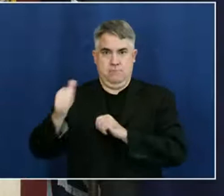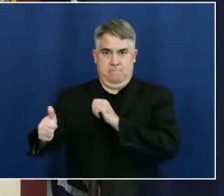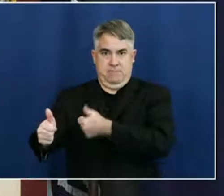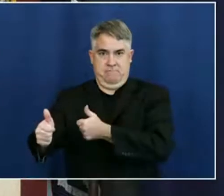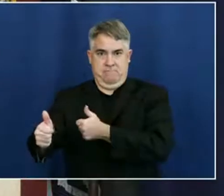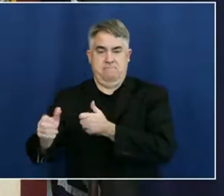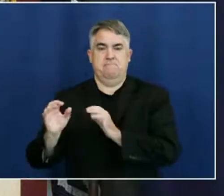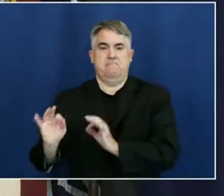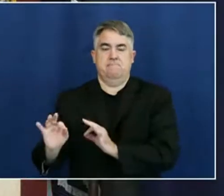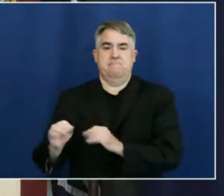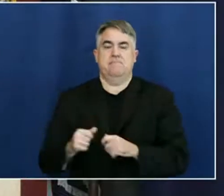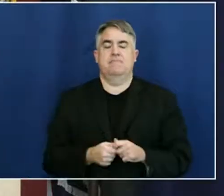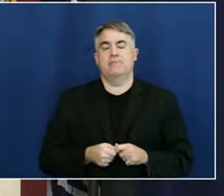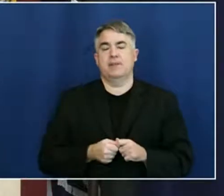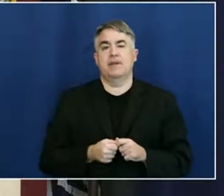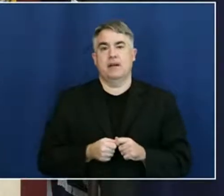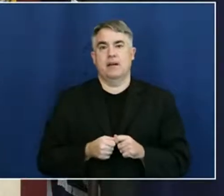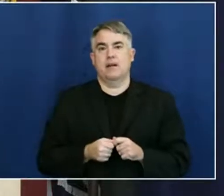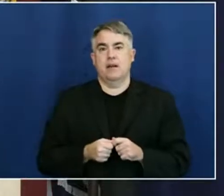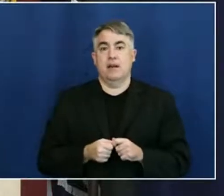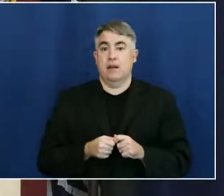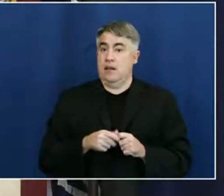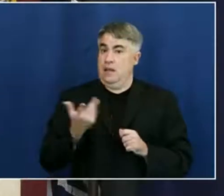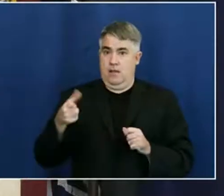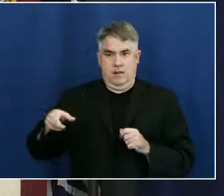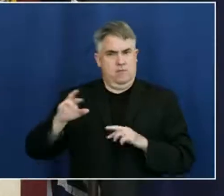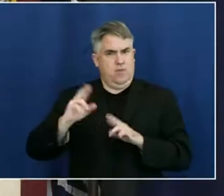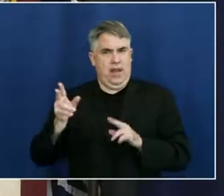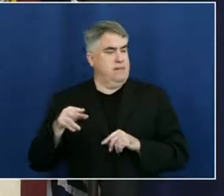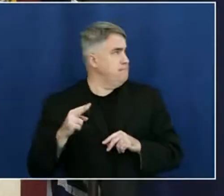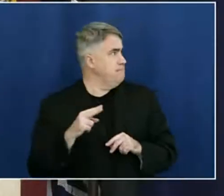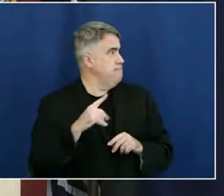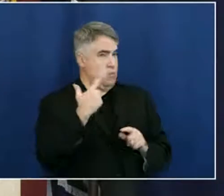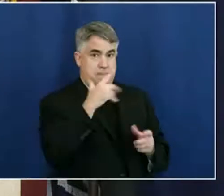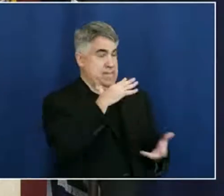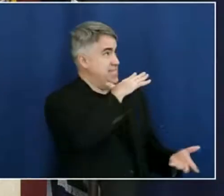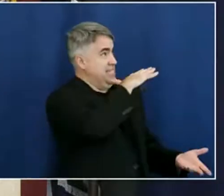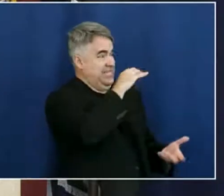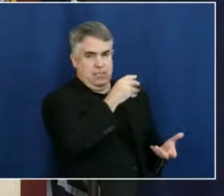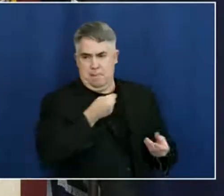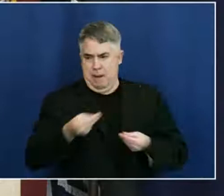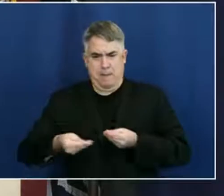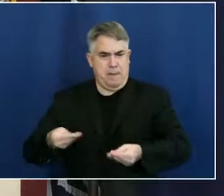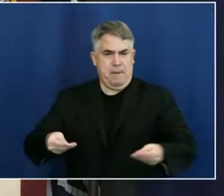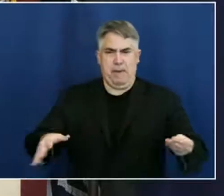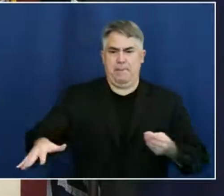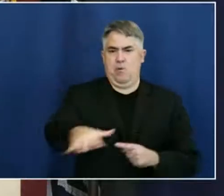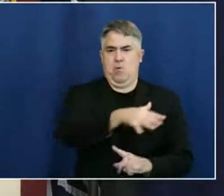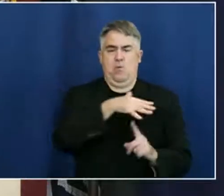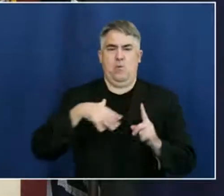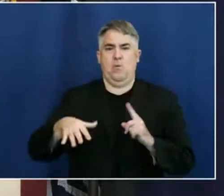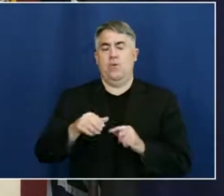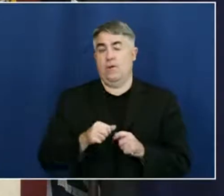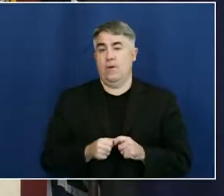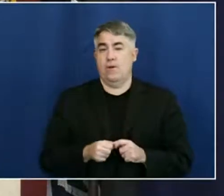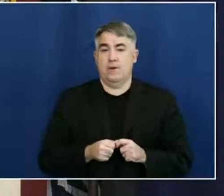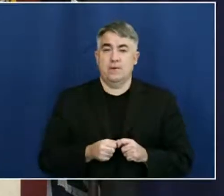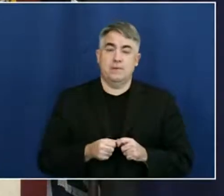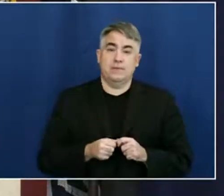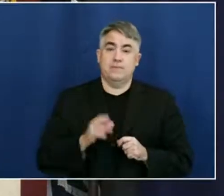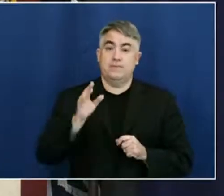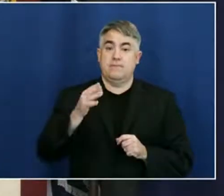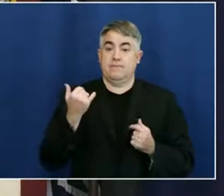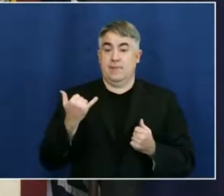on supply, but we want to be prepared and ready to move forward. There have been some questions about first dose, second dose. So just to reiterate, as